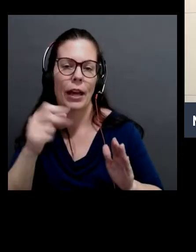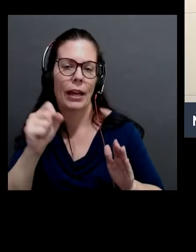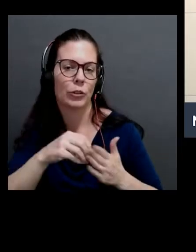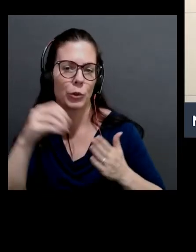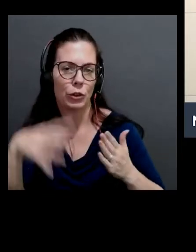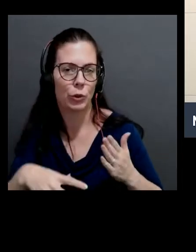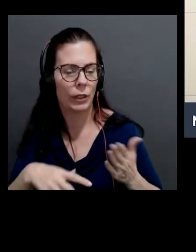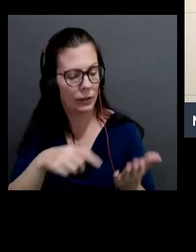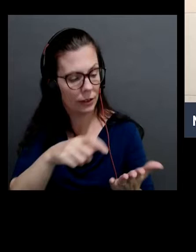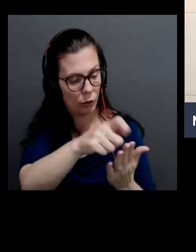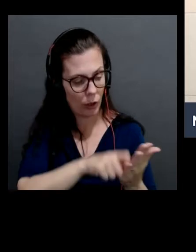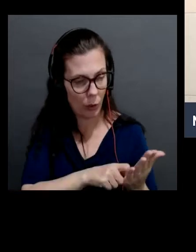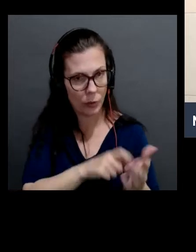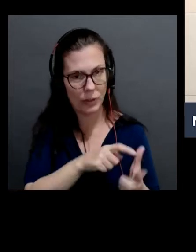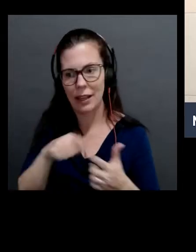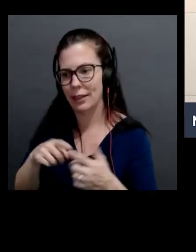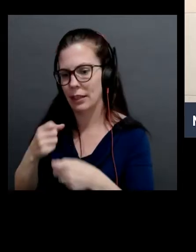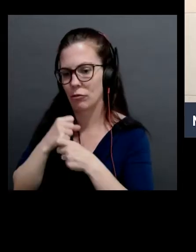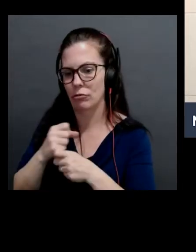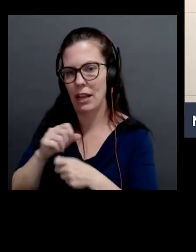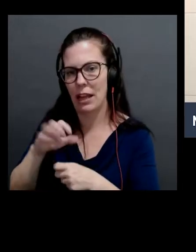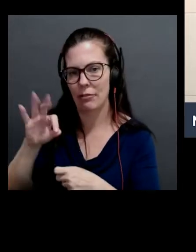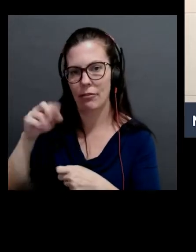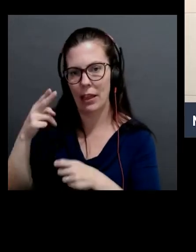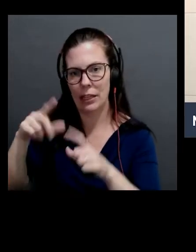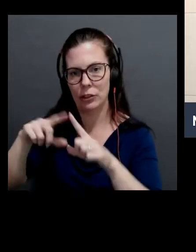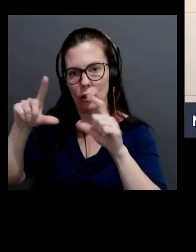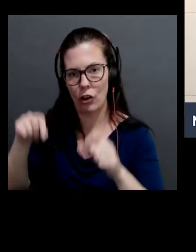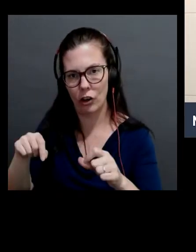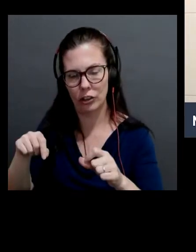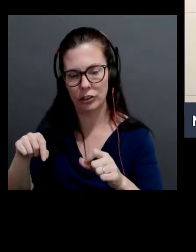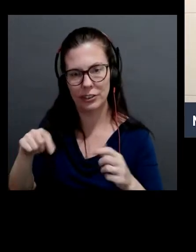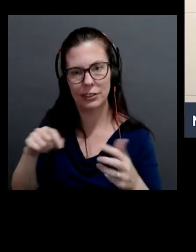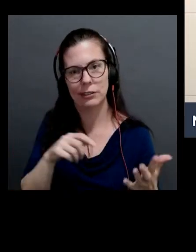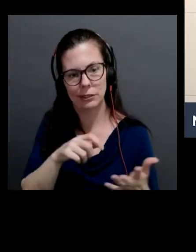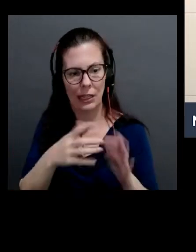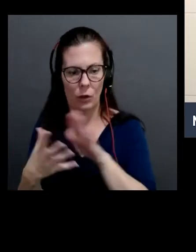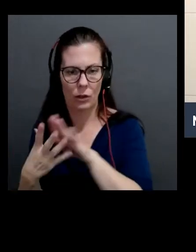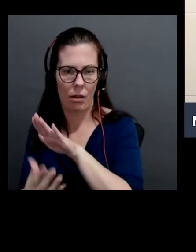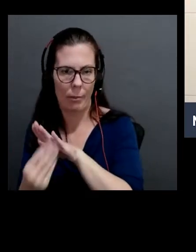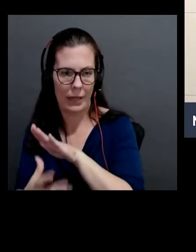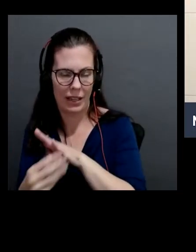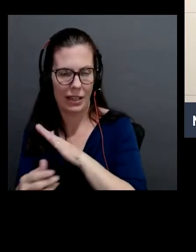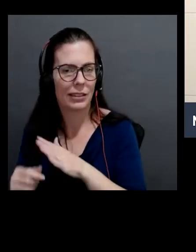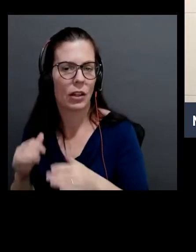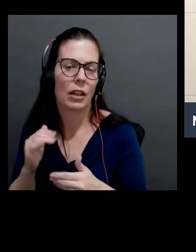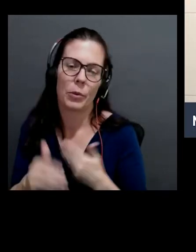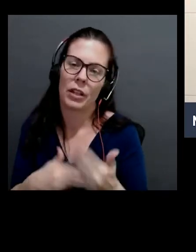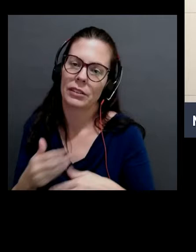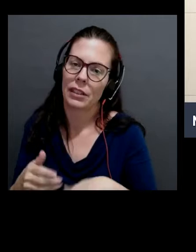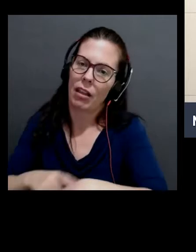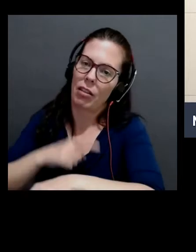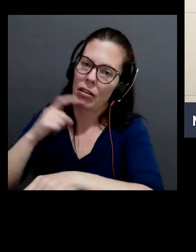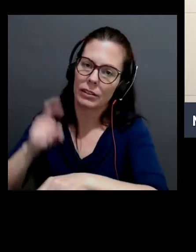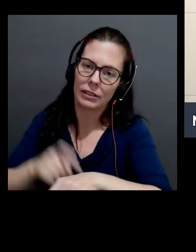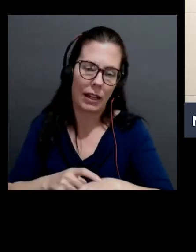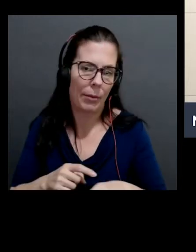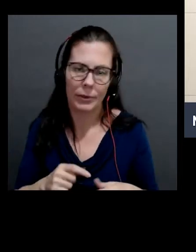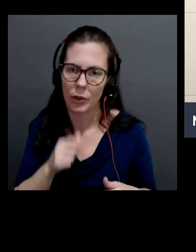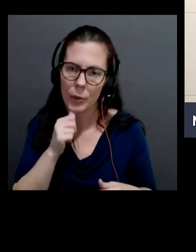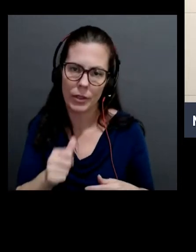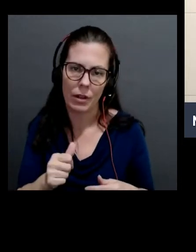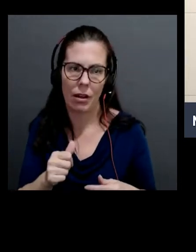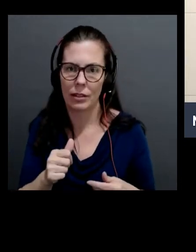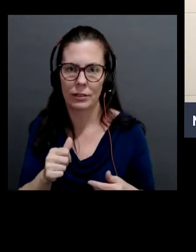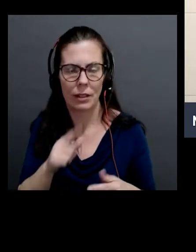flashcards, in whatever way you could, and that whole process was just a really long time where you're just not